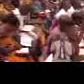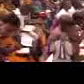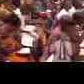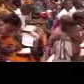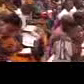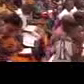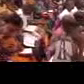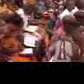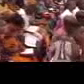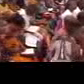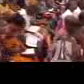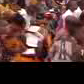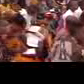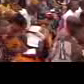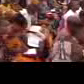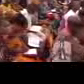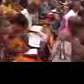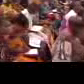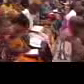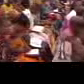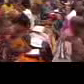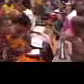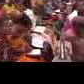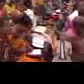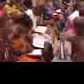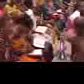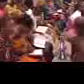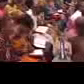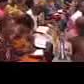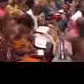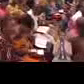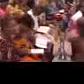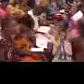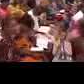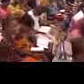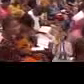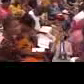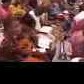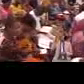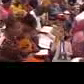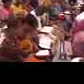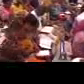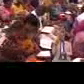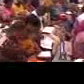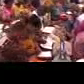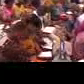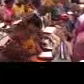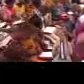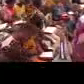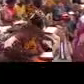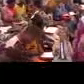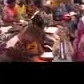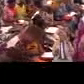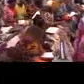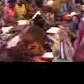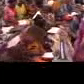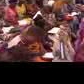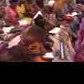He came that he might destroy the works of the devil. We're looking at Luke chapter